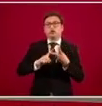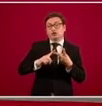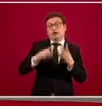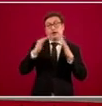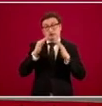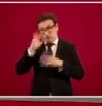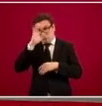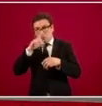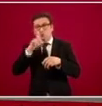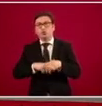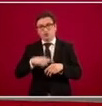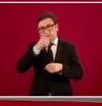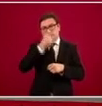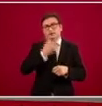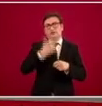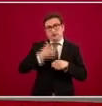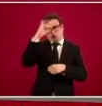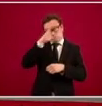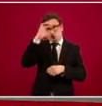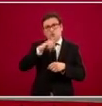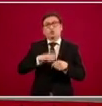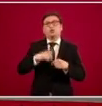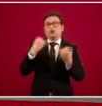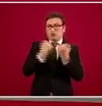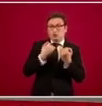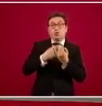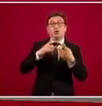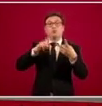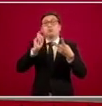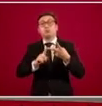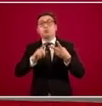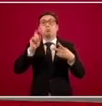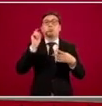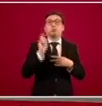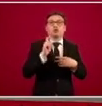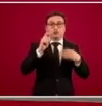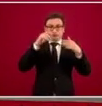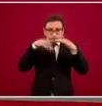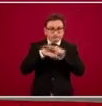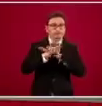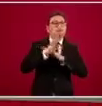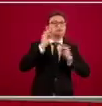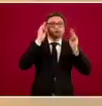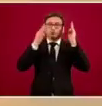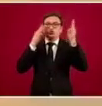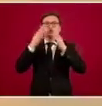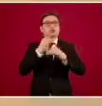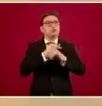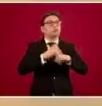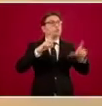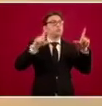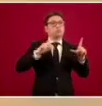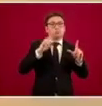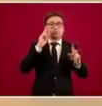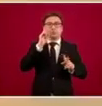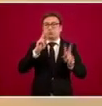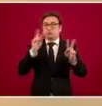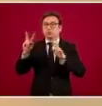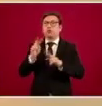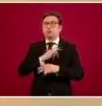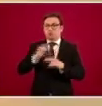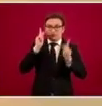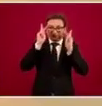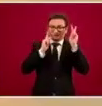special. One of them is With You in the Distance, which is a program of access